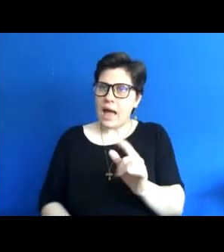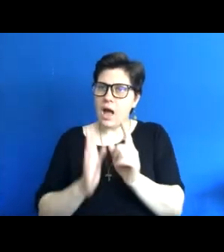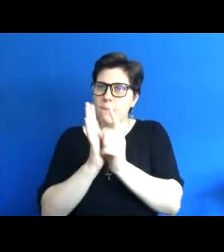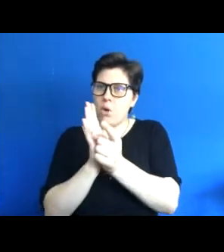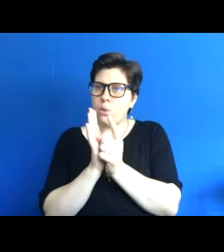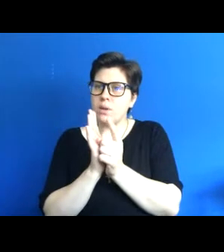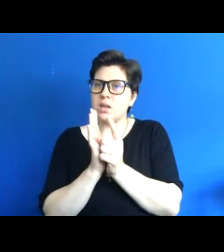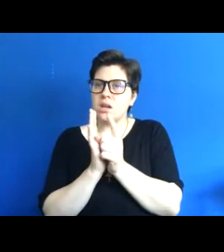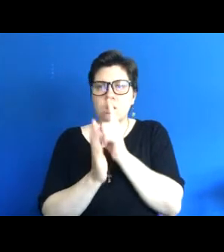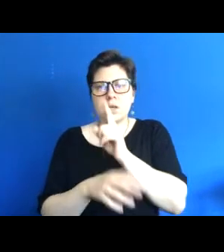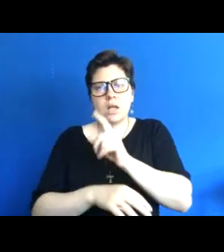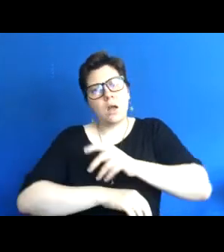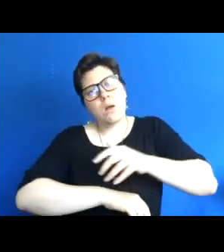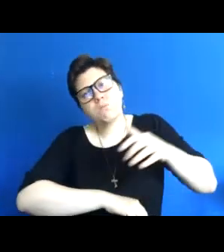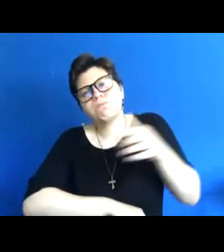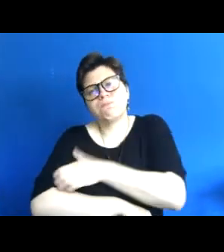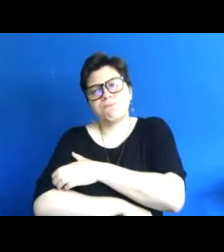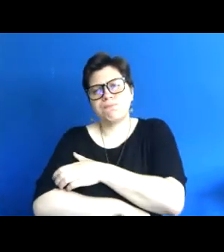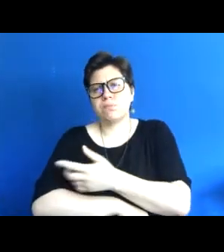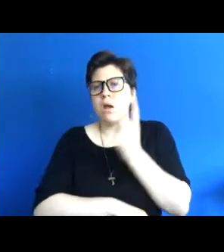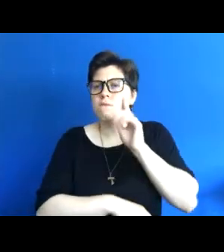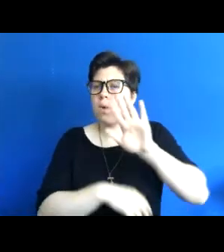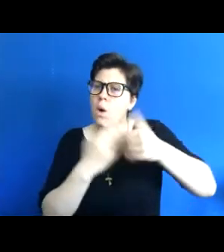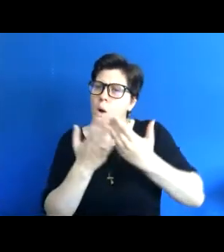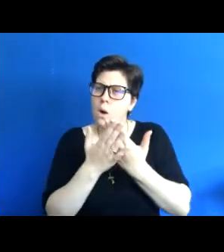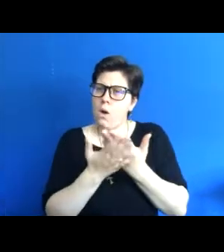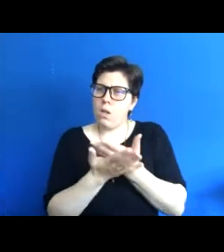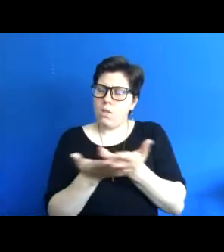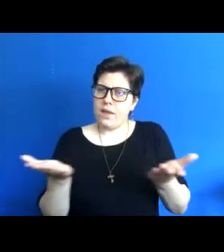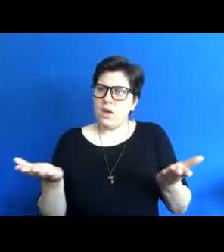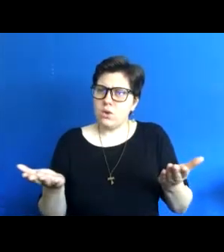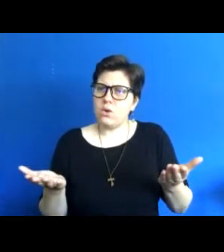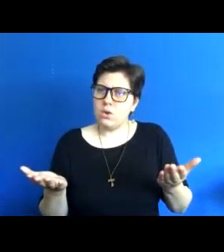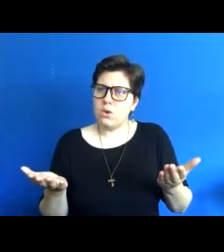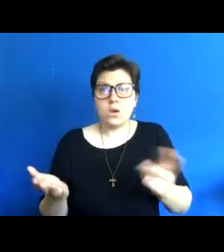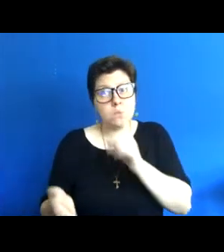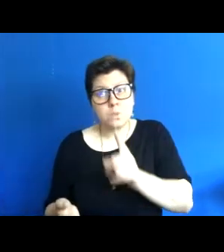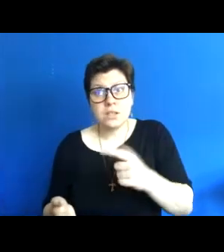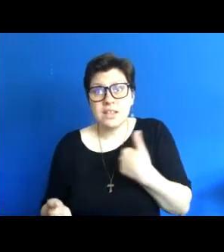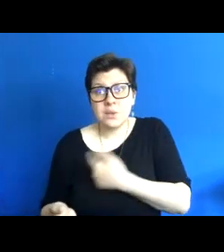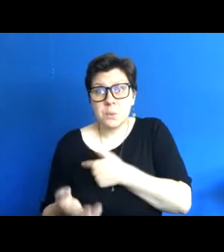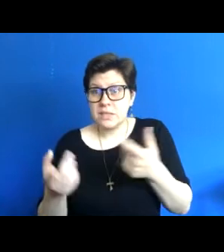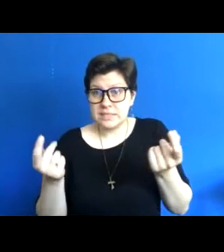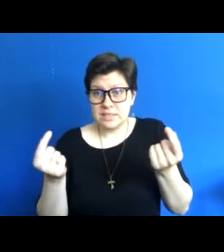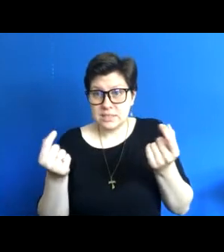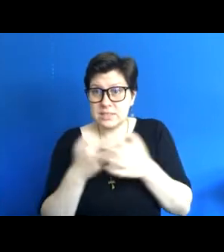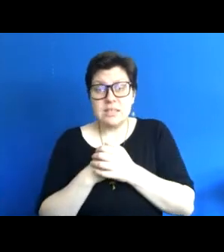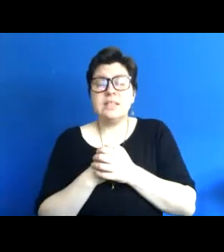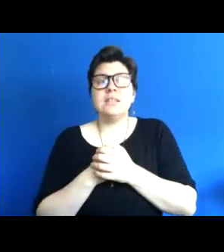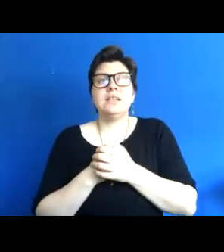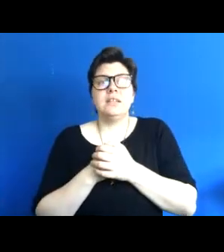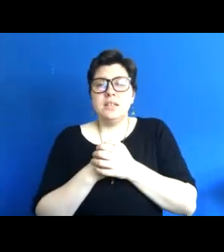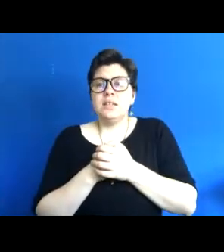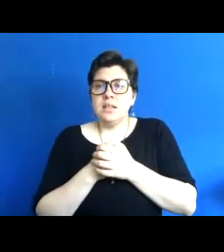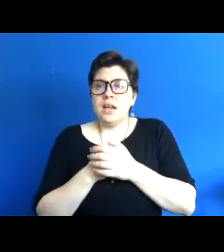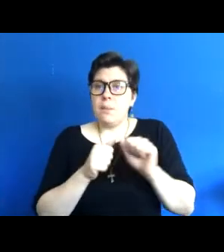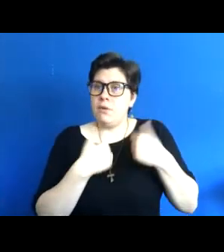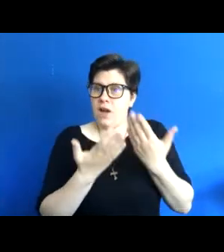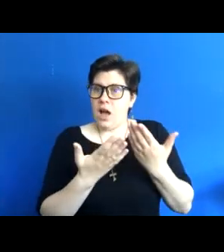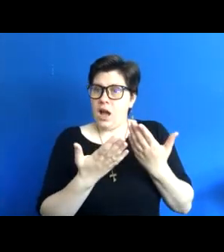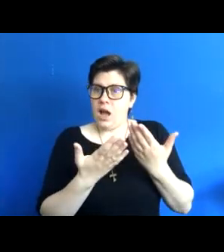was very powerful for everyone there. And in fact, what we ended up deciding to do was to